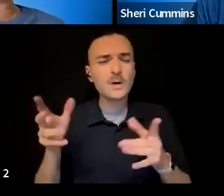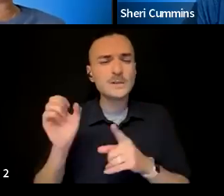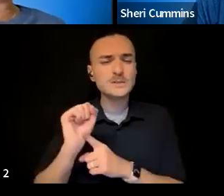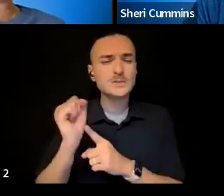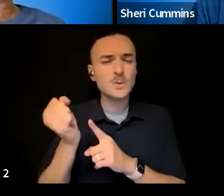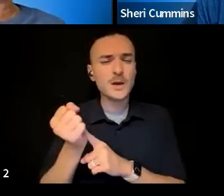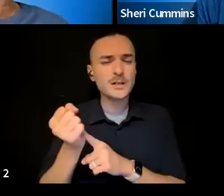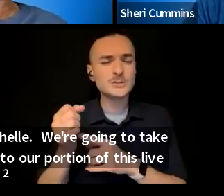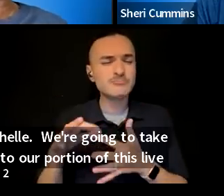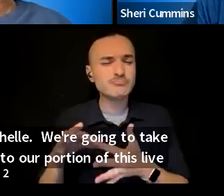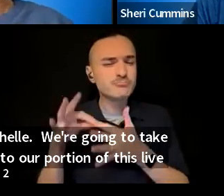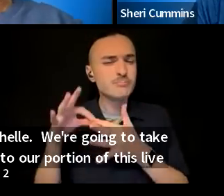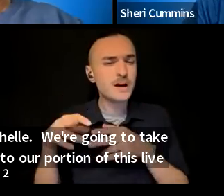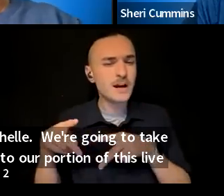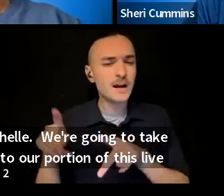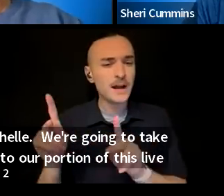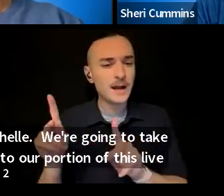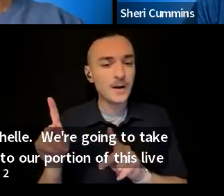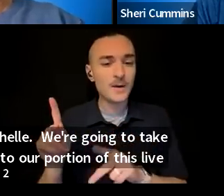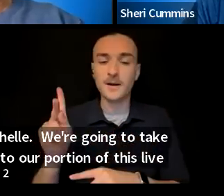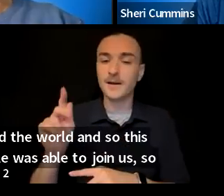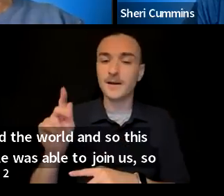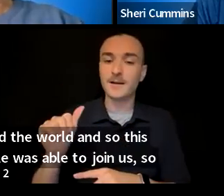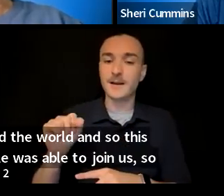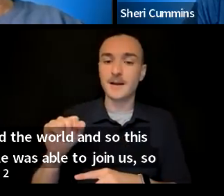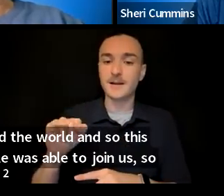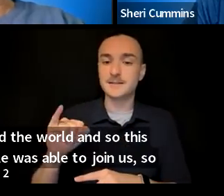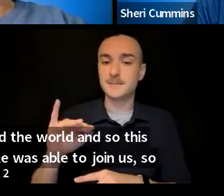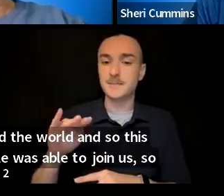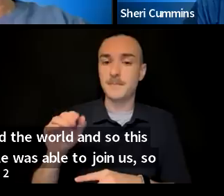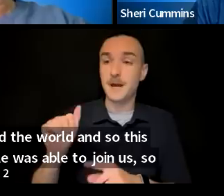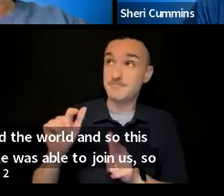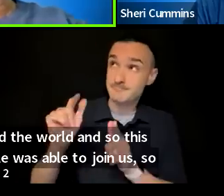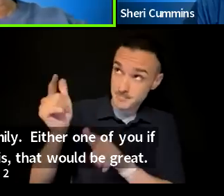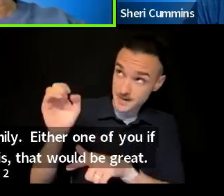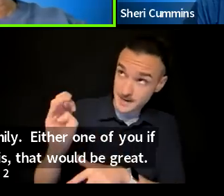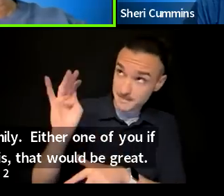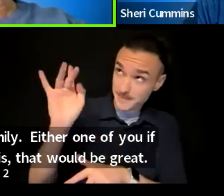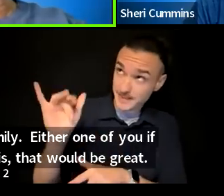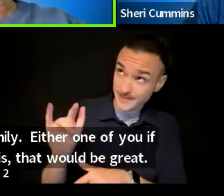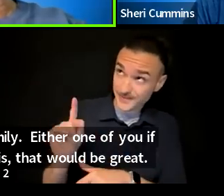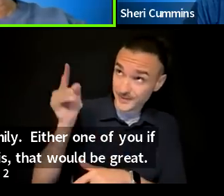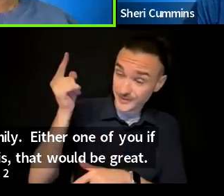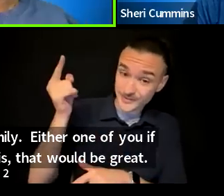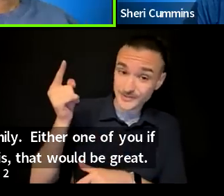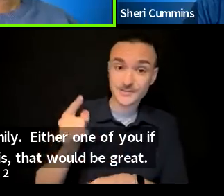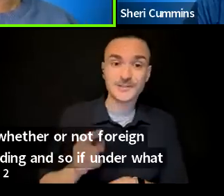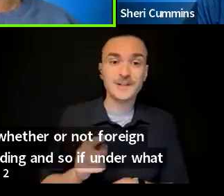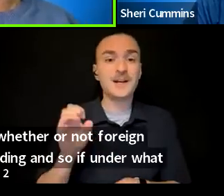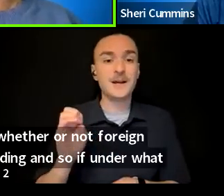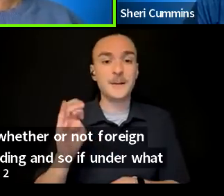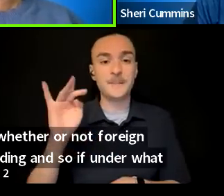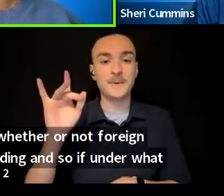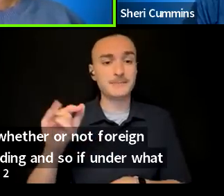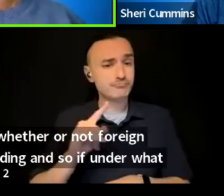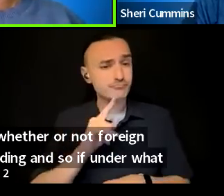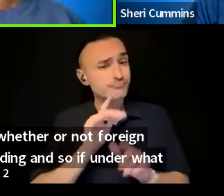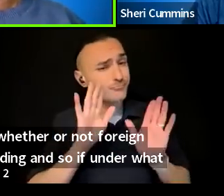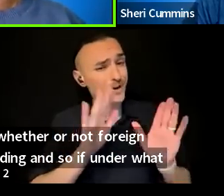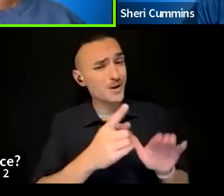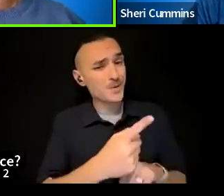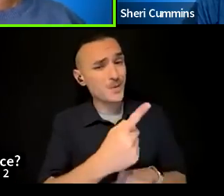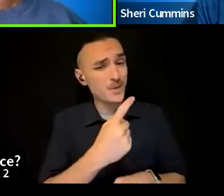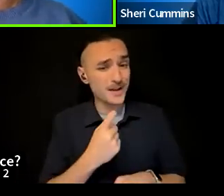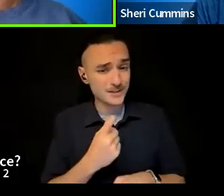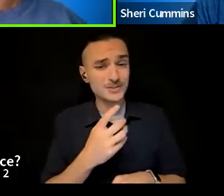So Emily, I'll let you start off on that, and then I can add in other stuff as well. Hey, Cynthia, that's a great question, and I think it's a great segue from